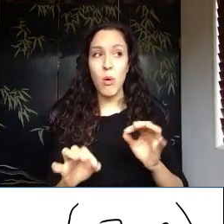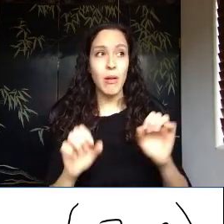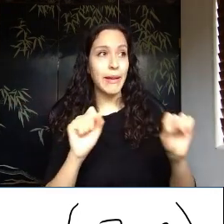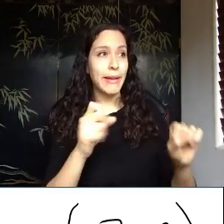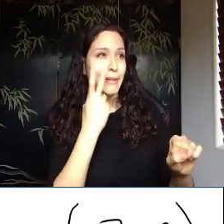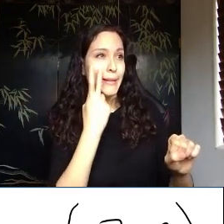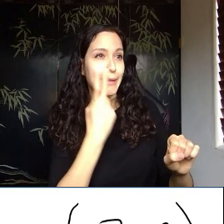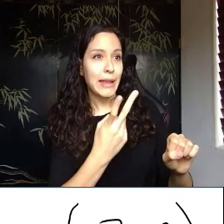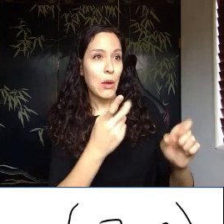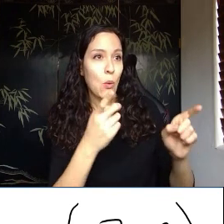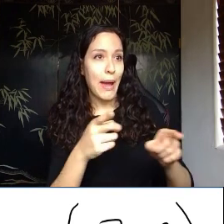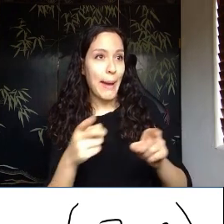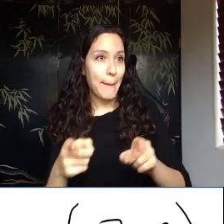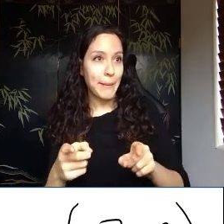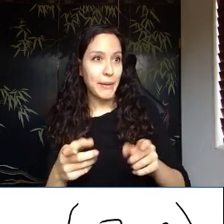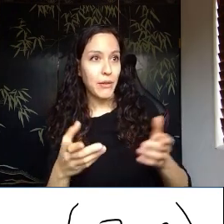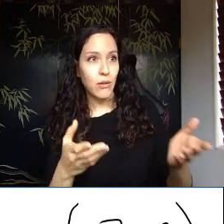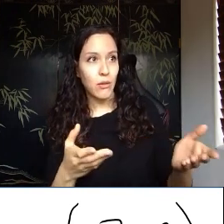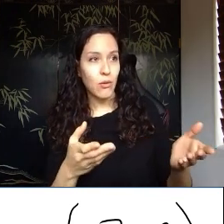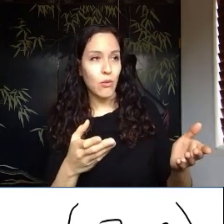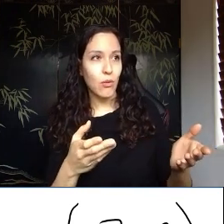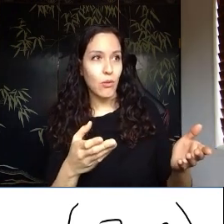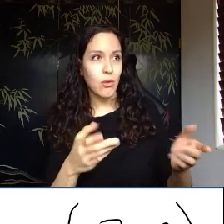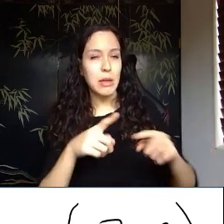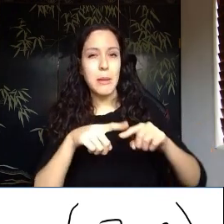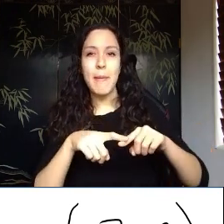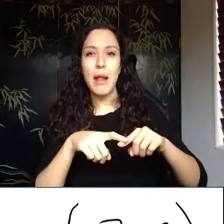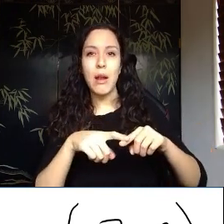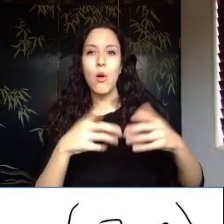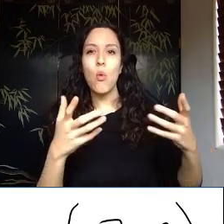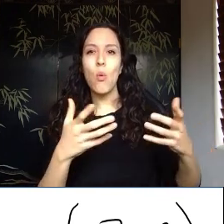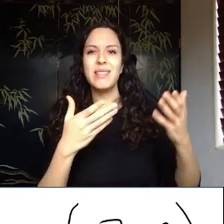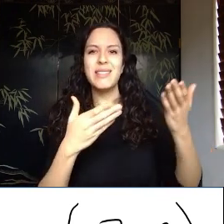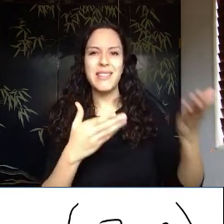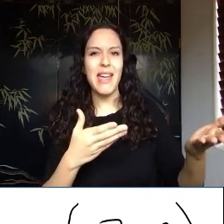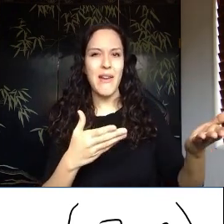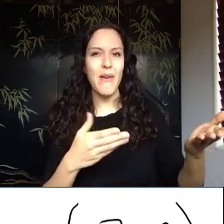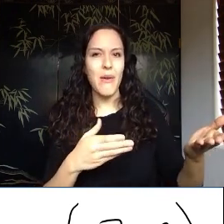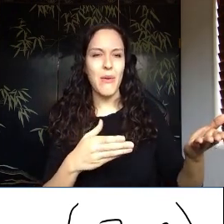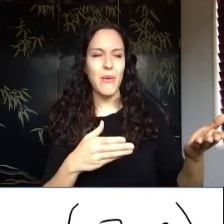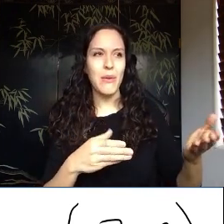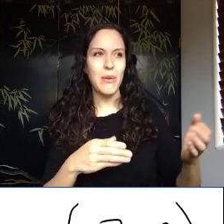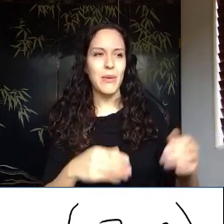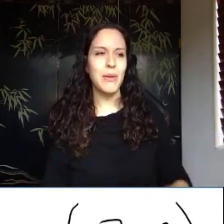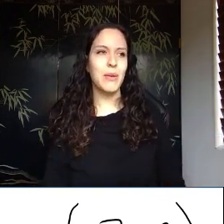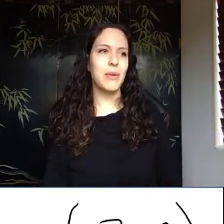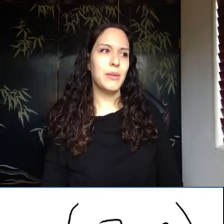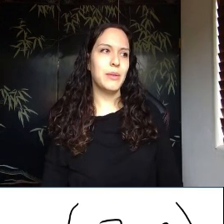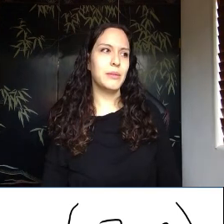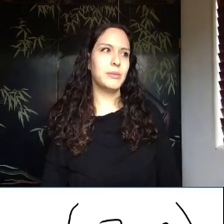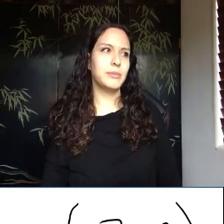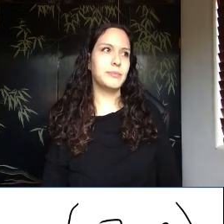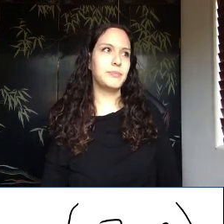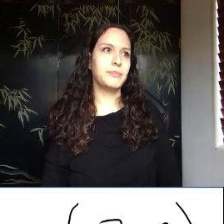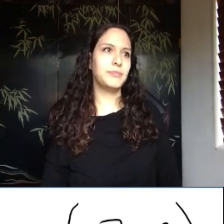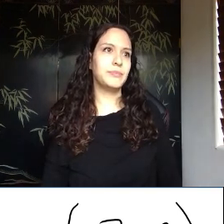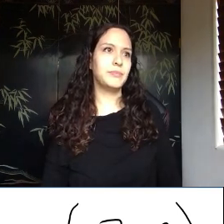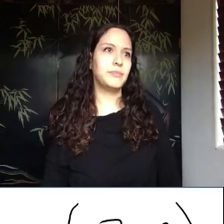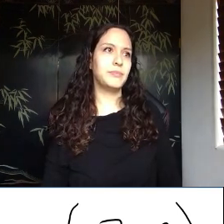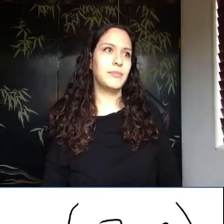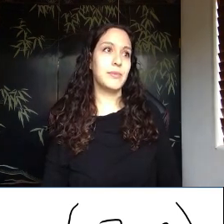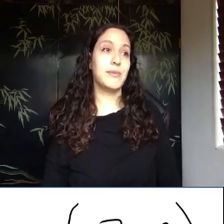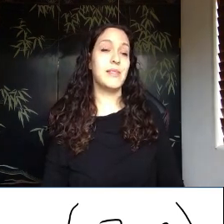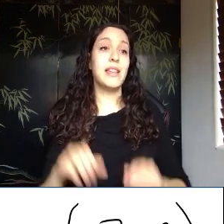going on sometimes, depending on what's given to us. Okay, so for the next slide, I'm going to have